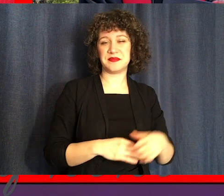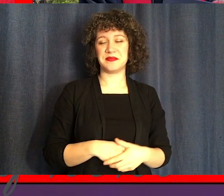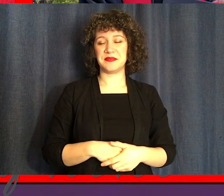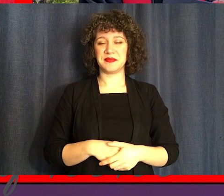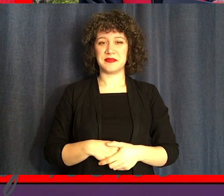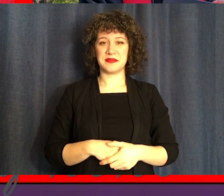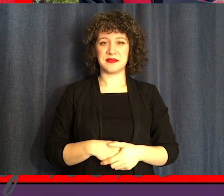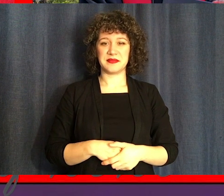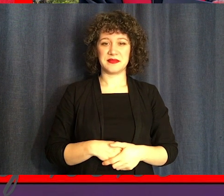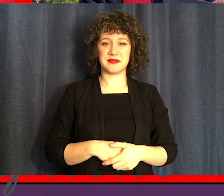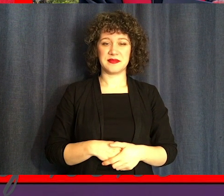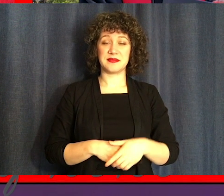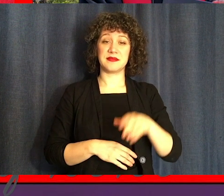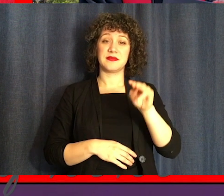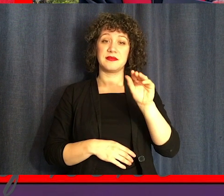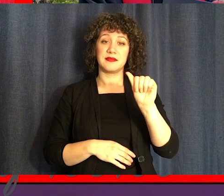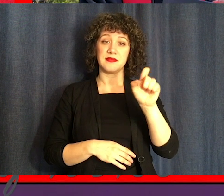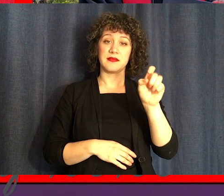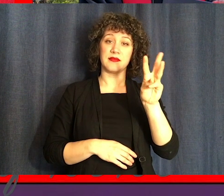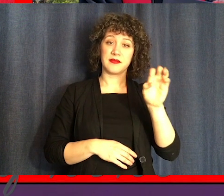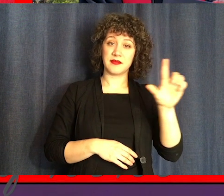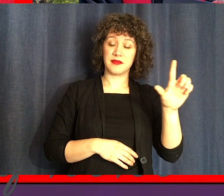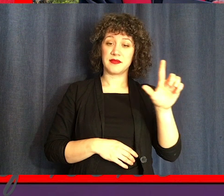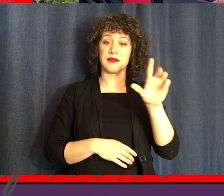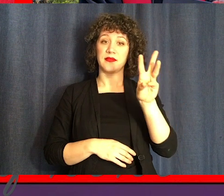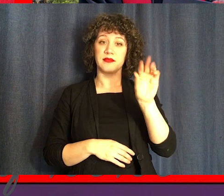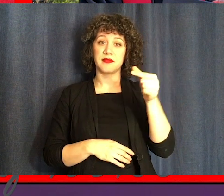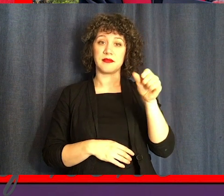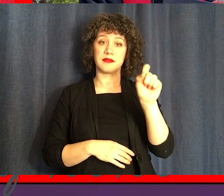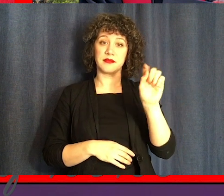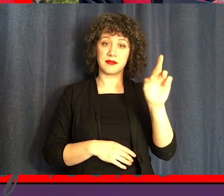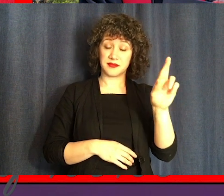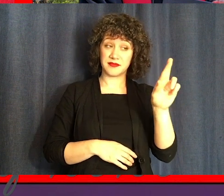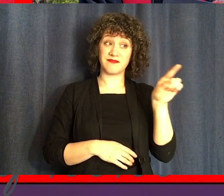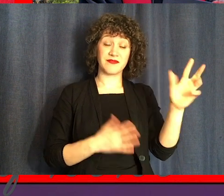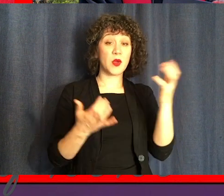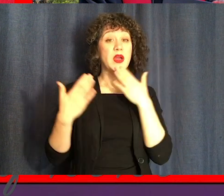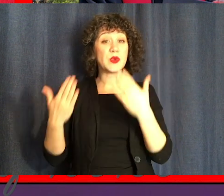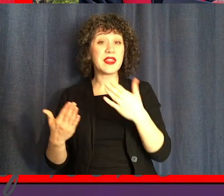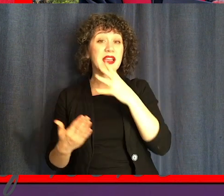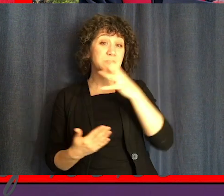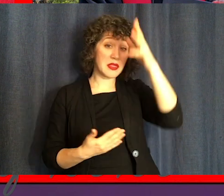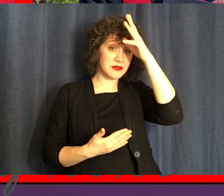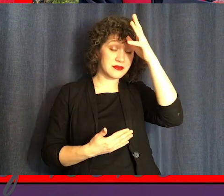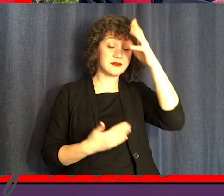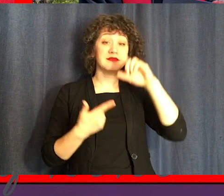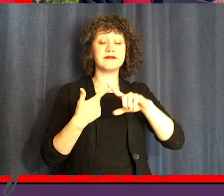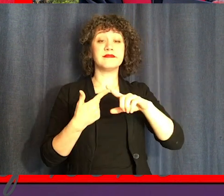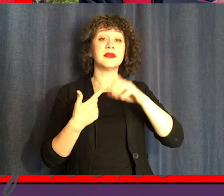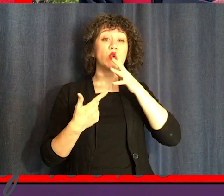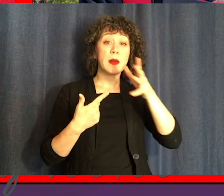Maxwell Wagster. Maxwell would like to thank his mother and father, his grandmother and grandfather. Max